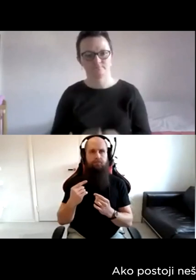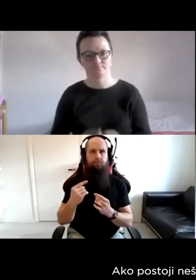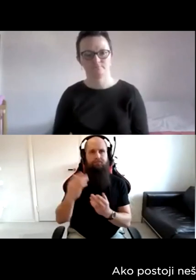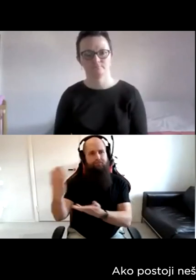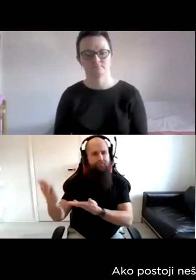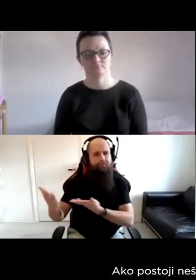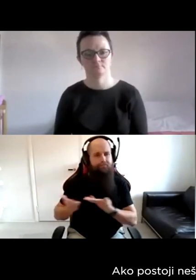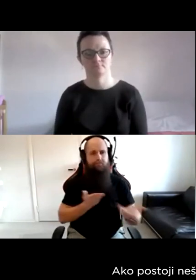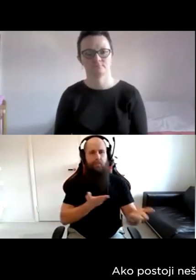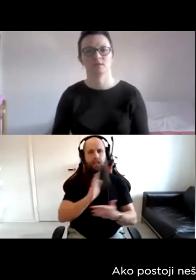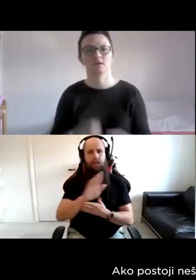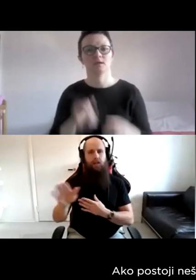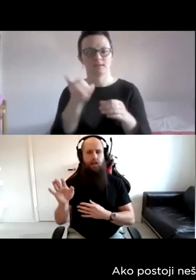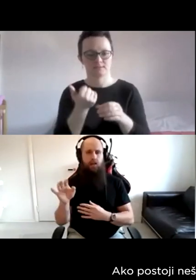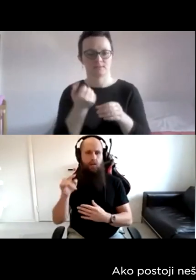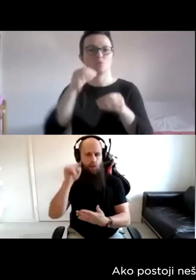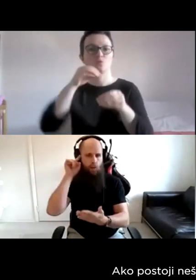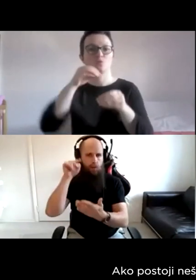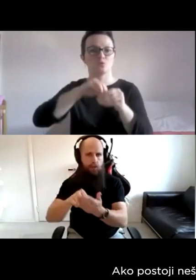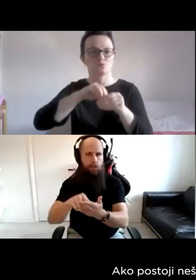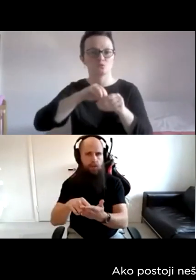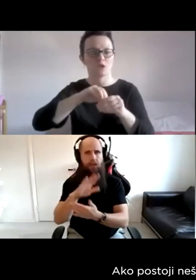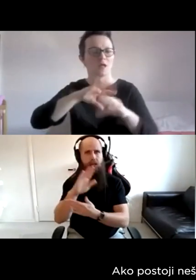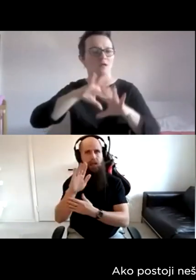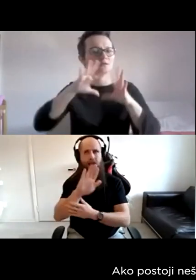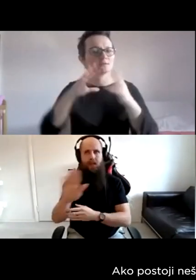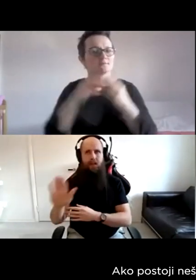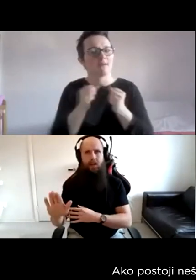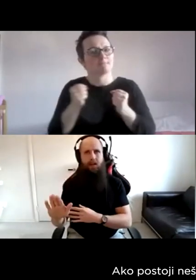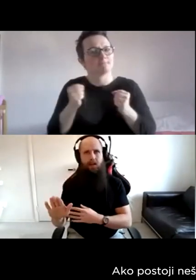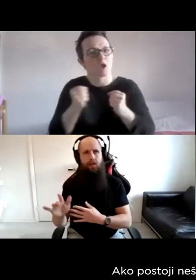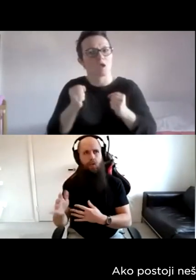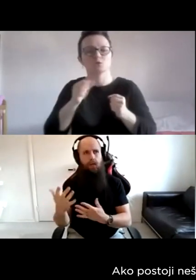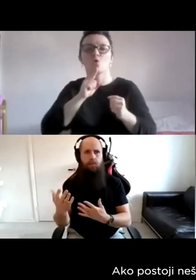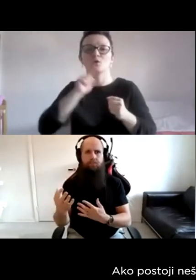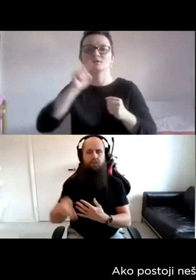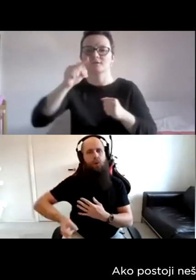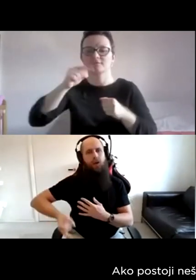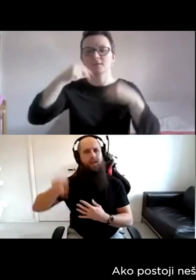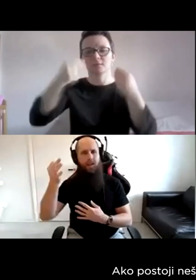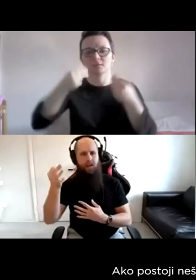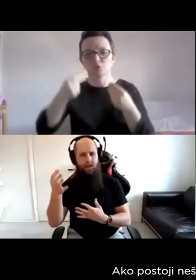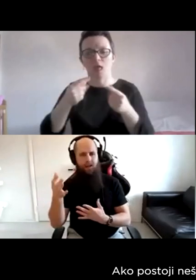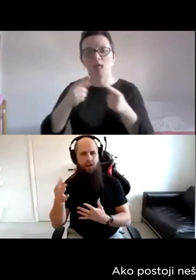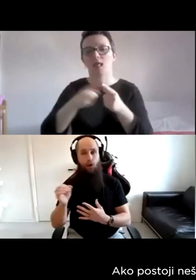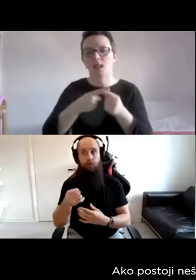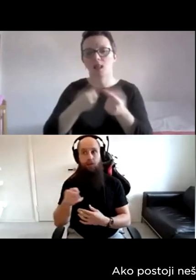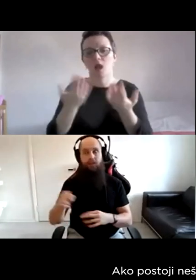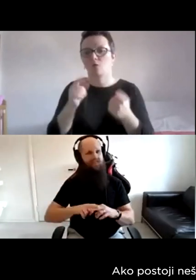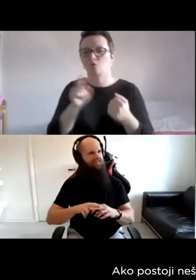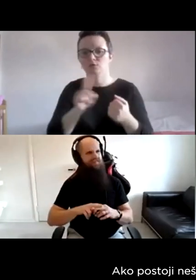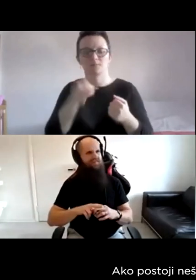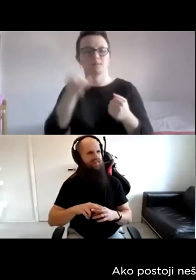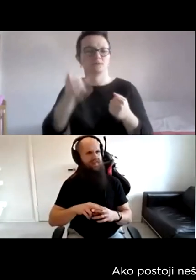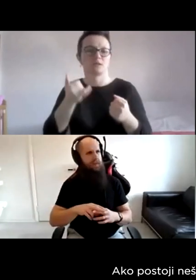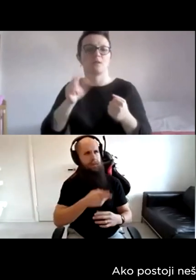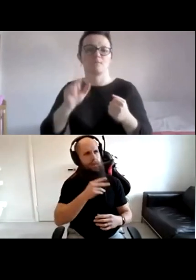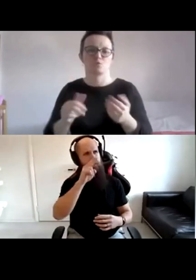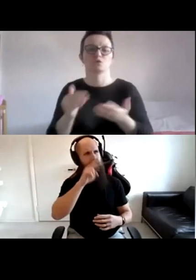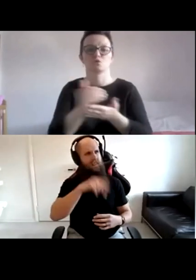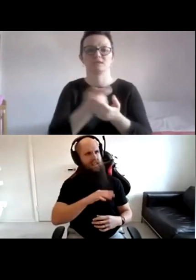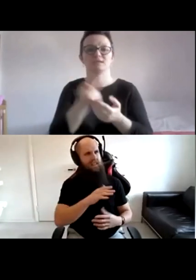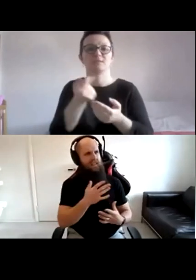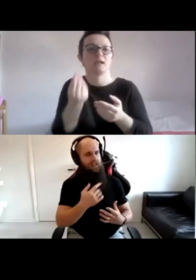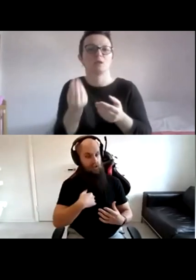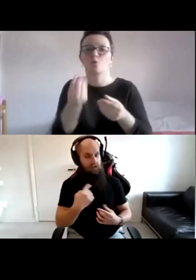me, if there is anything you believe you would like to use the opportunity to add that you might have not heard from me today.